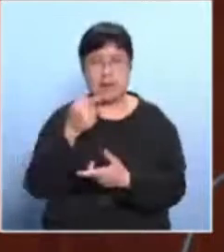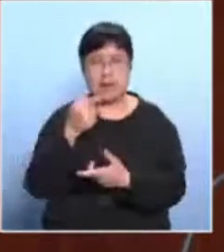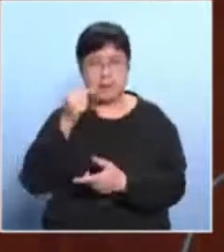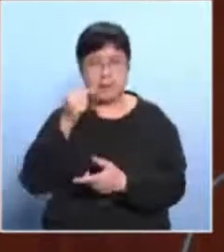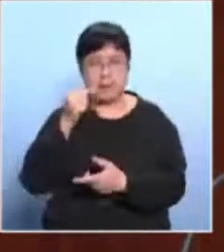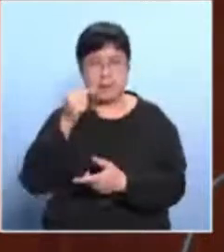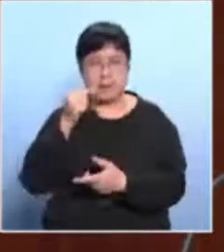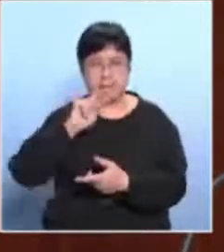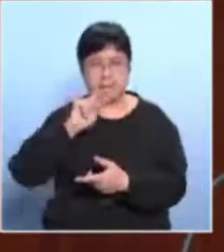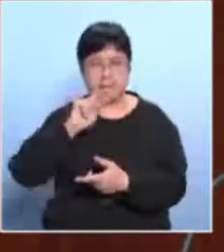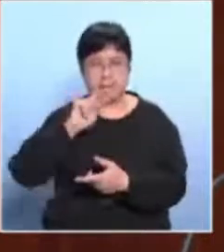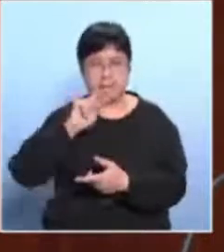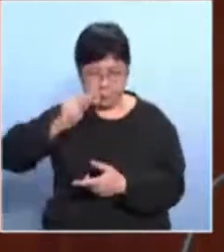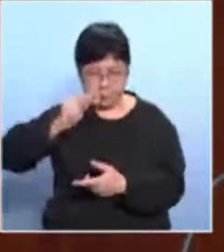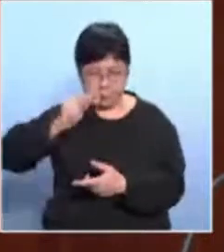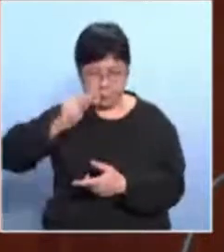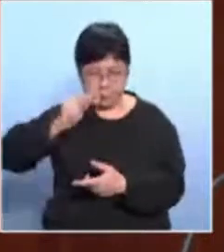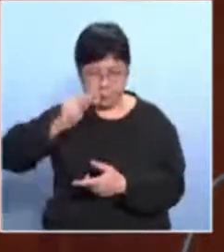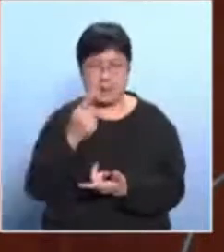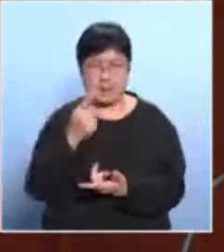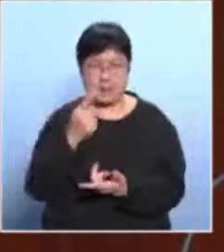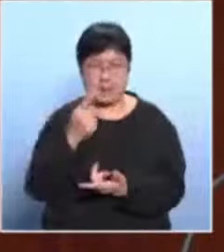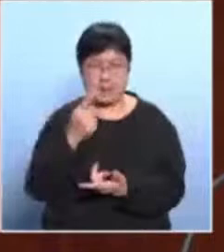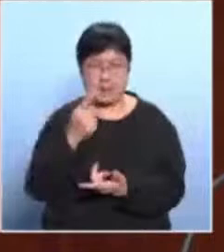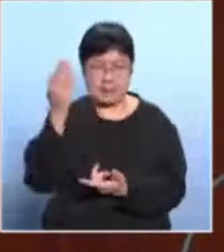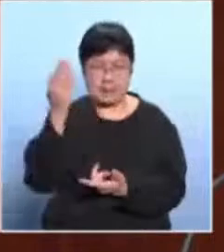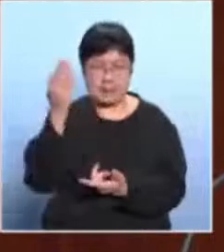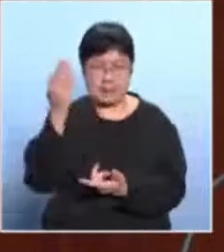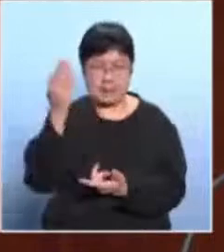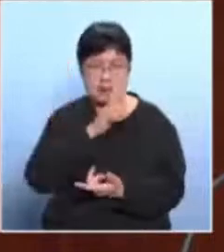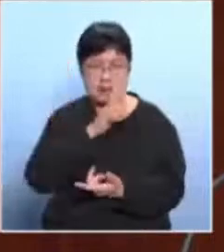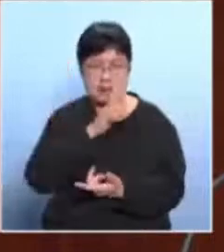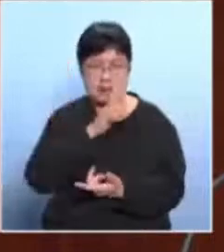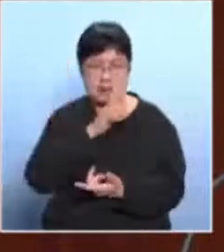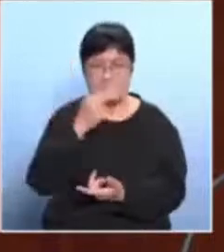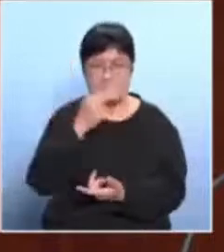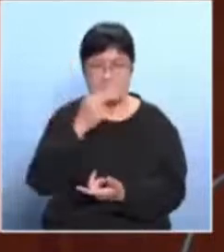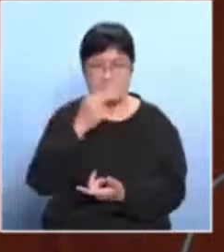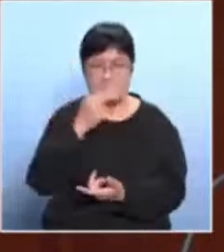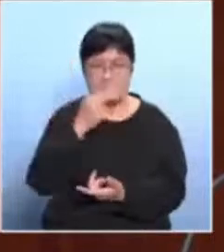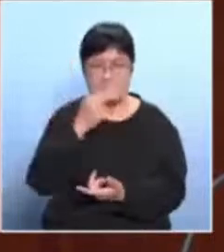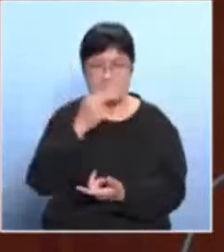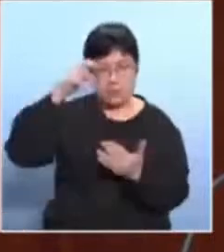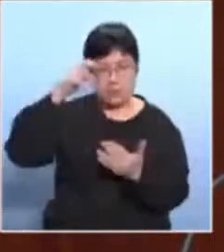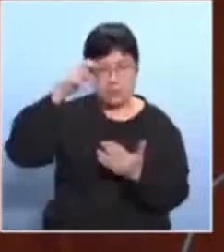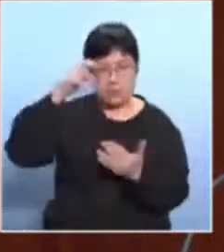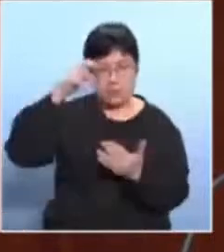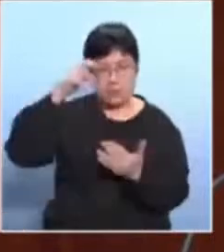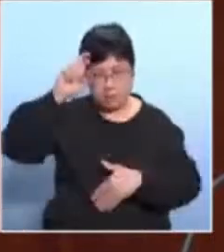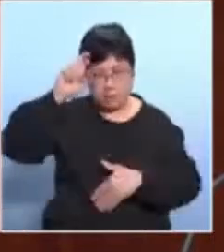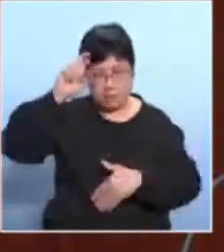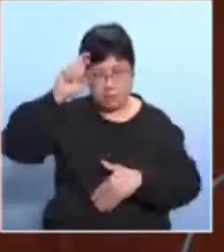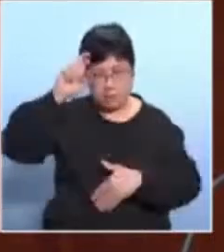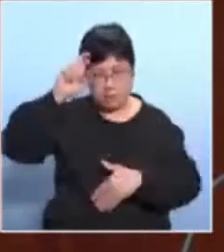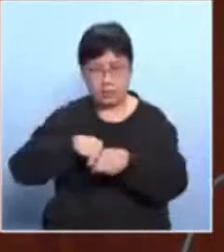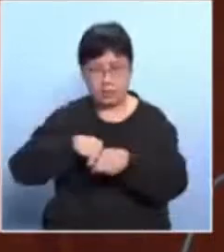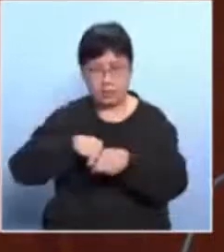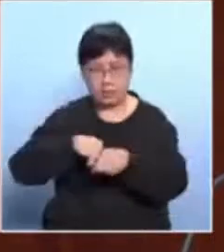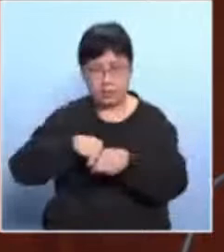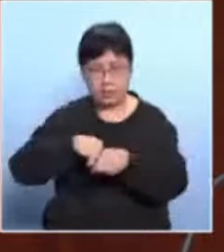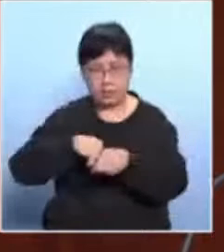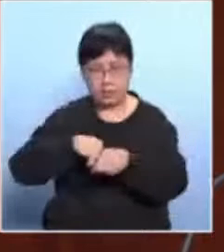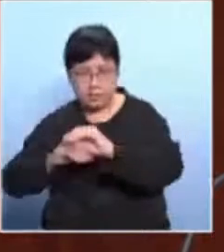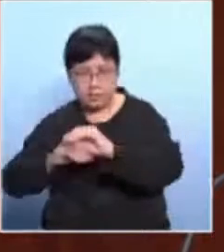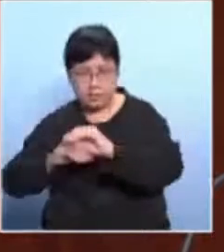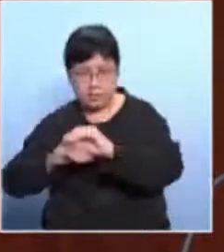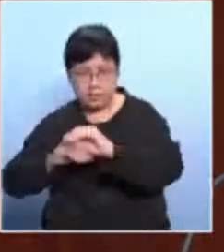installations on providing liquefied natural gas or LNG bunkering for ocean-going vessels. 2. Promote